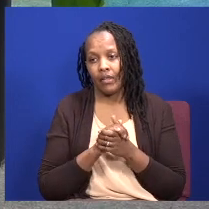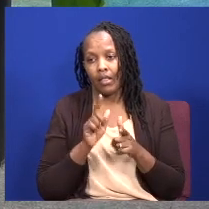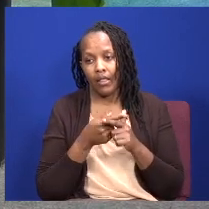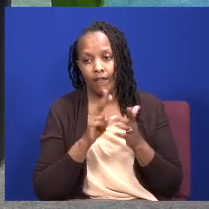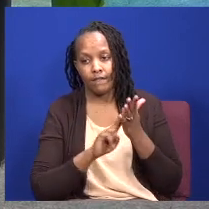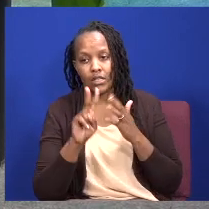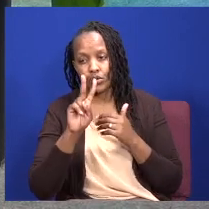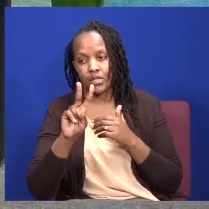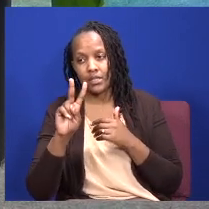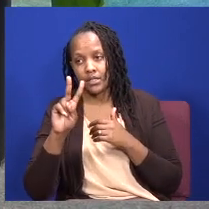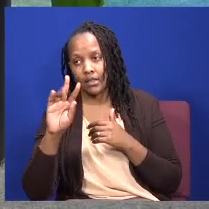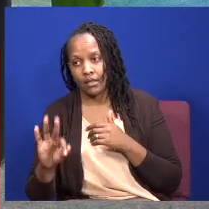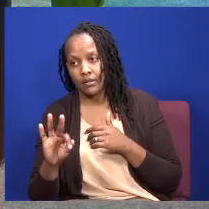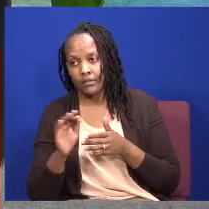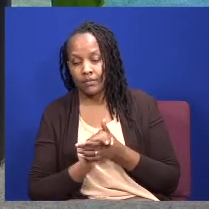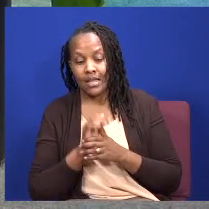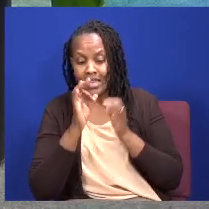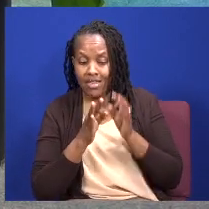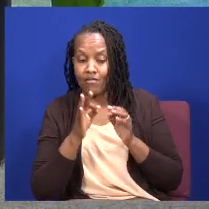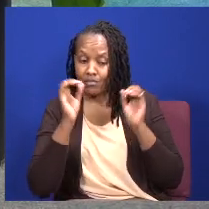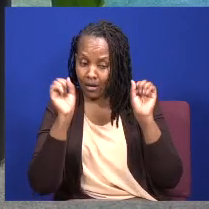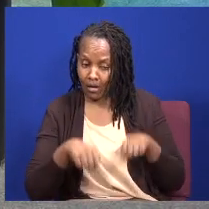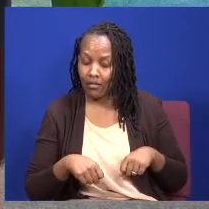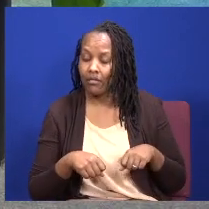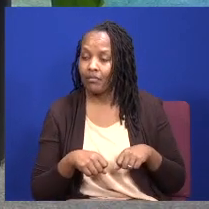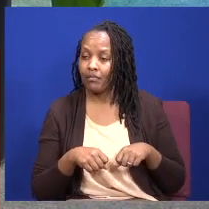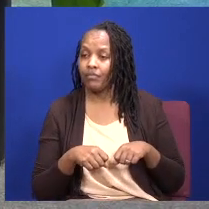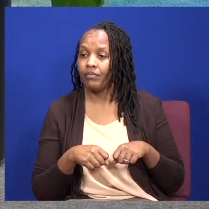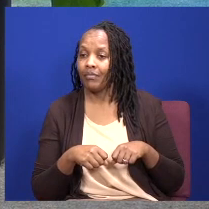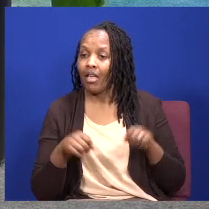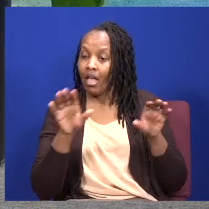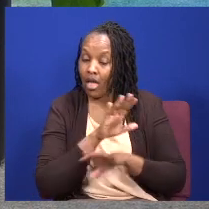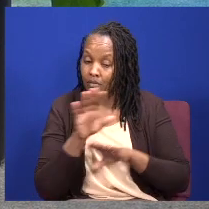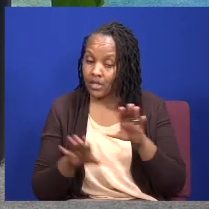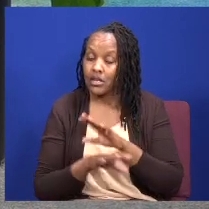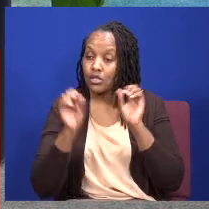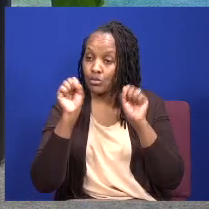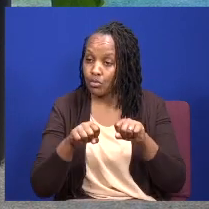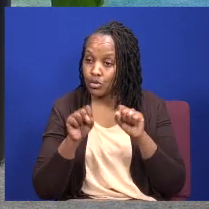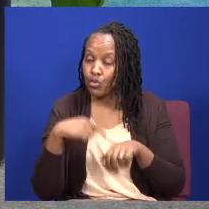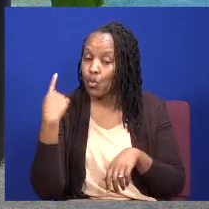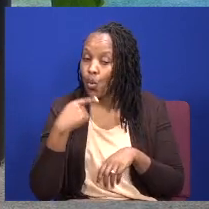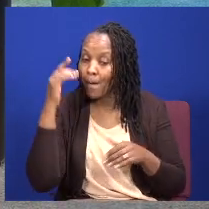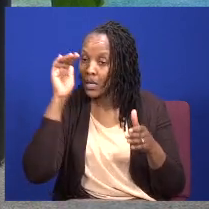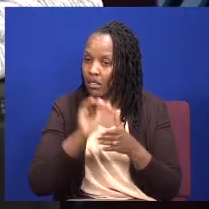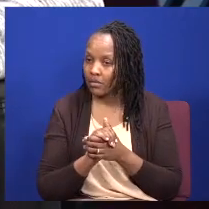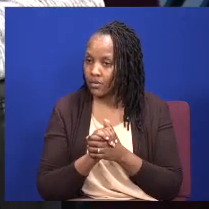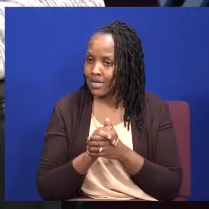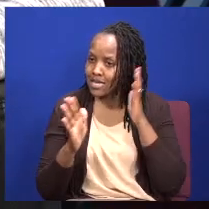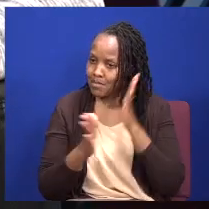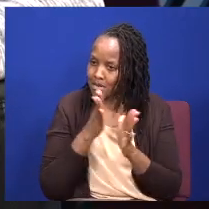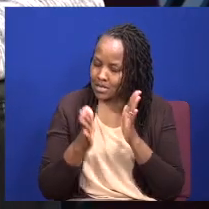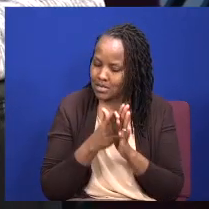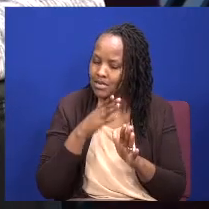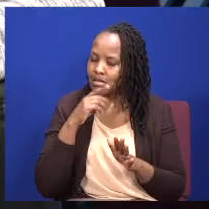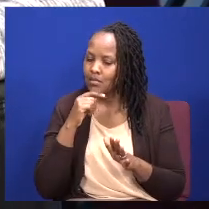verse 23, which says, "If you can," said Jesus, "everything is possible for one who believes." Immediately